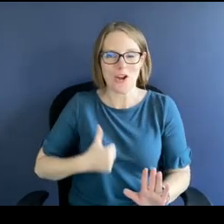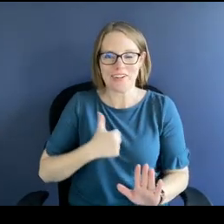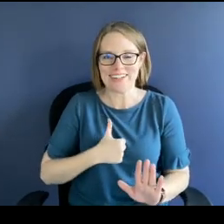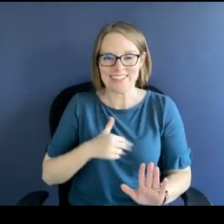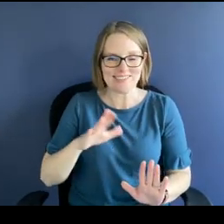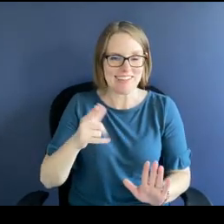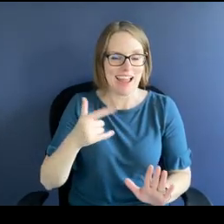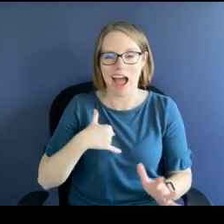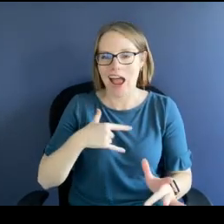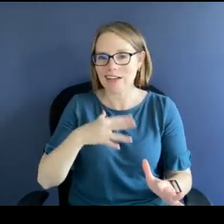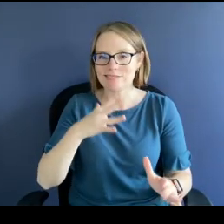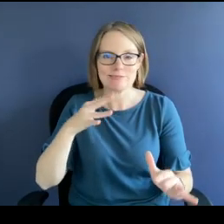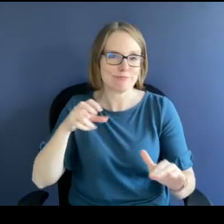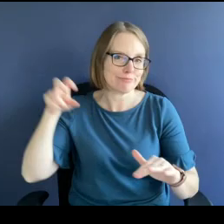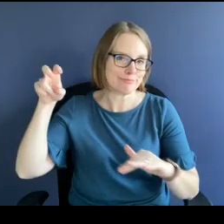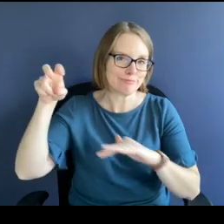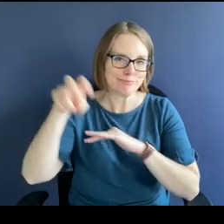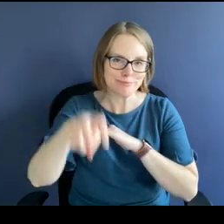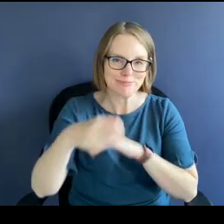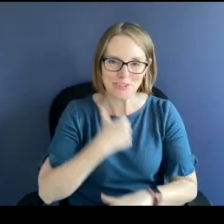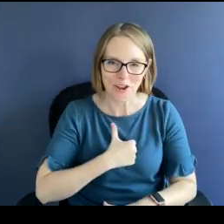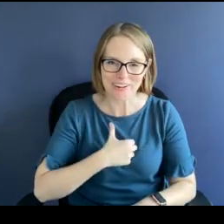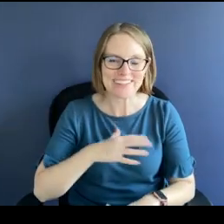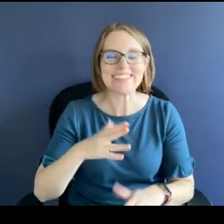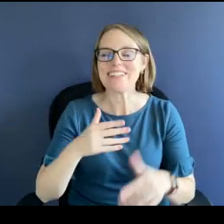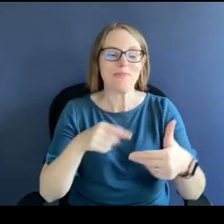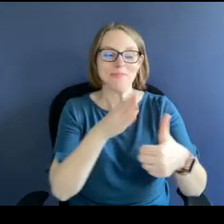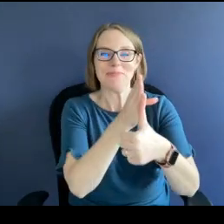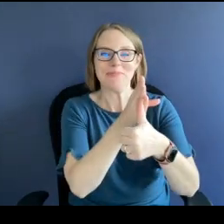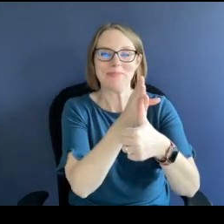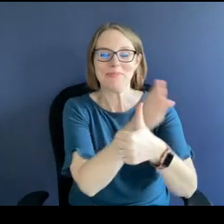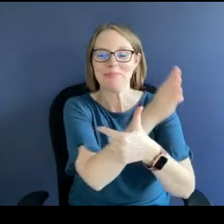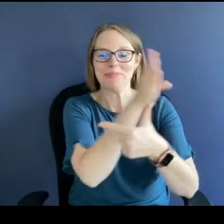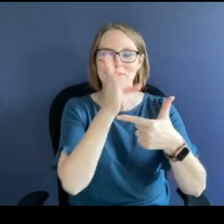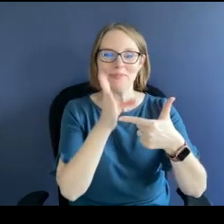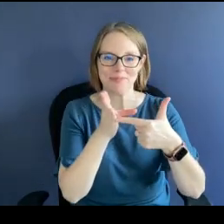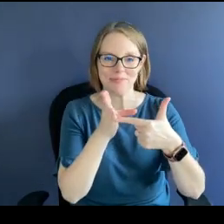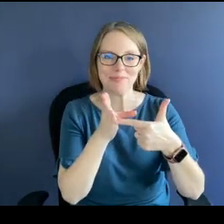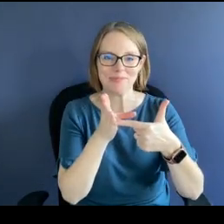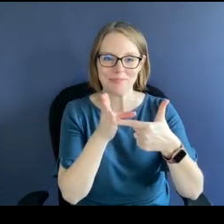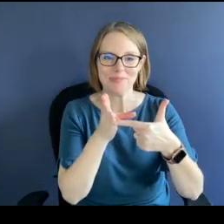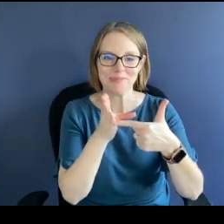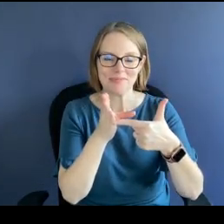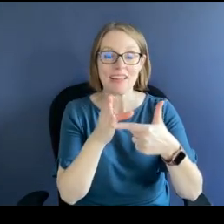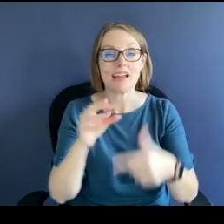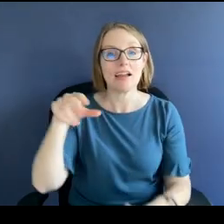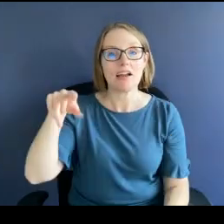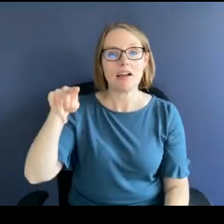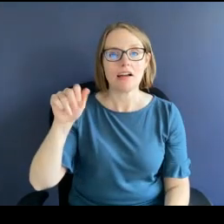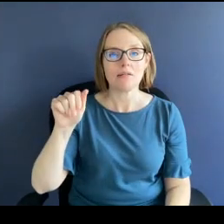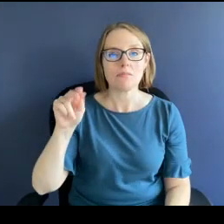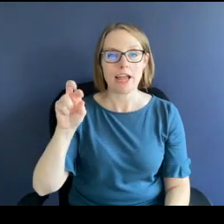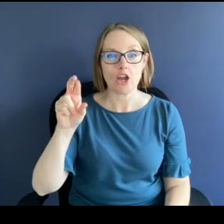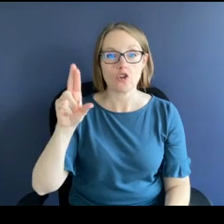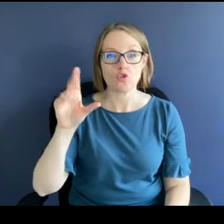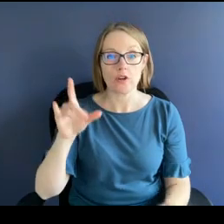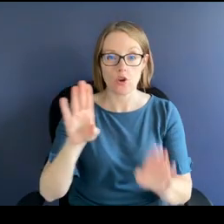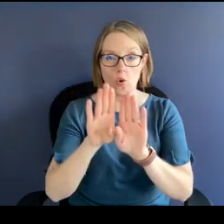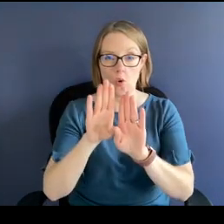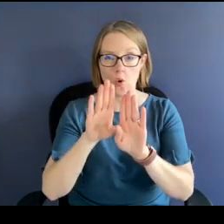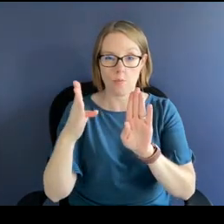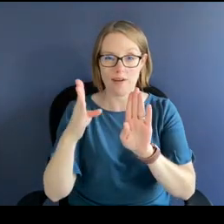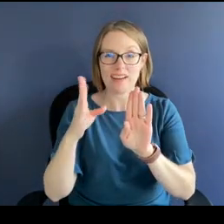too fast. Okay, and the second key takeaway is at walk-in pantries that must